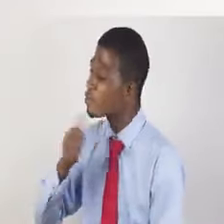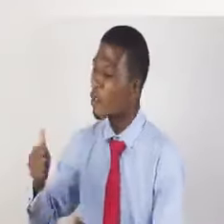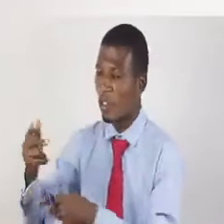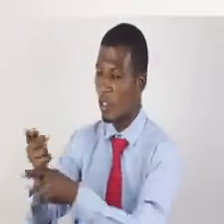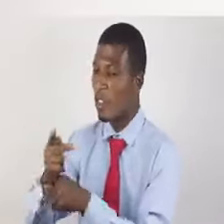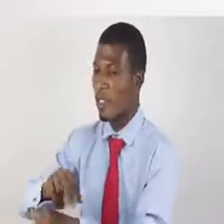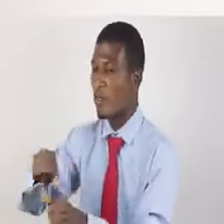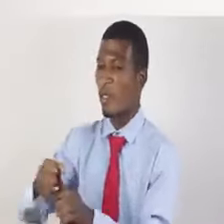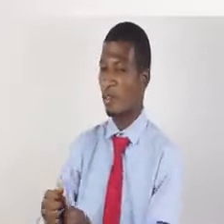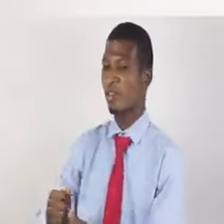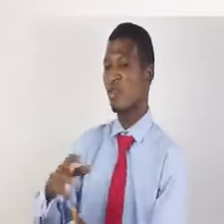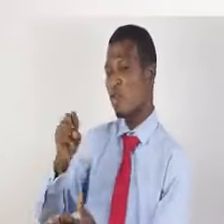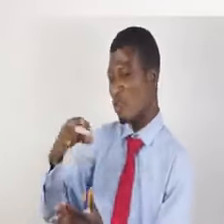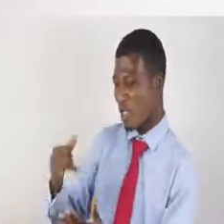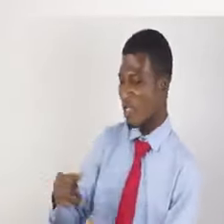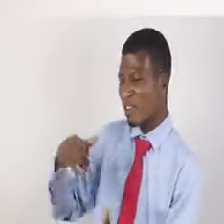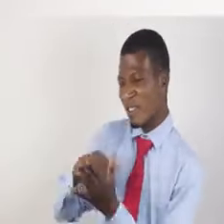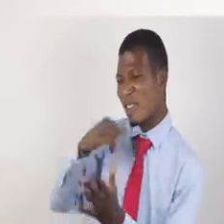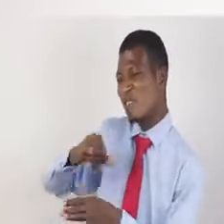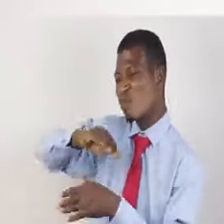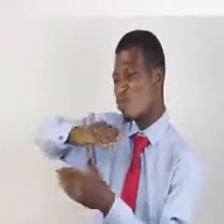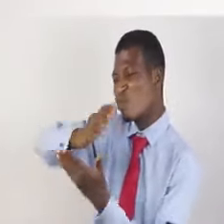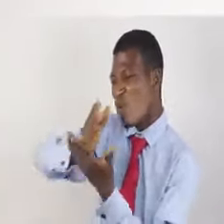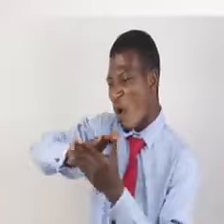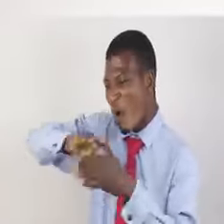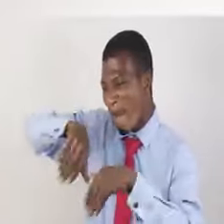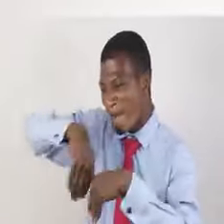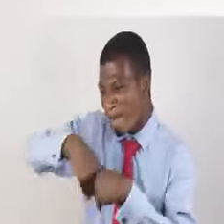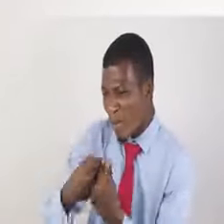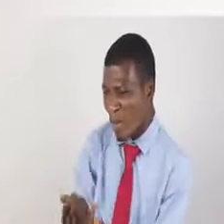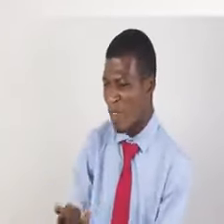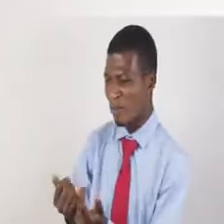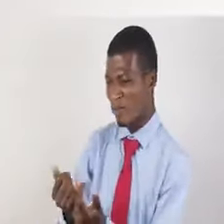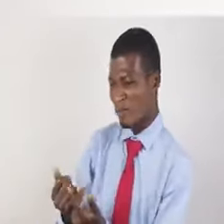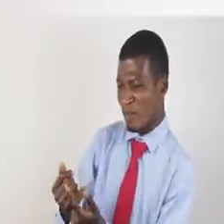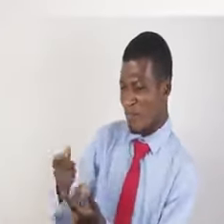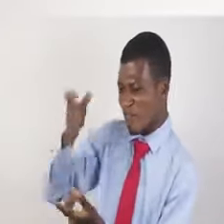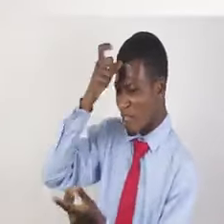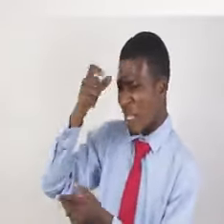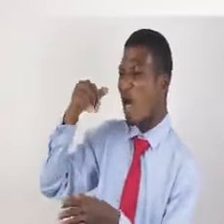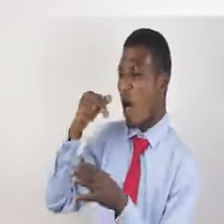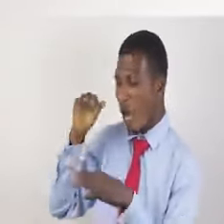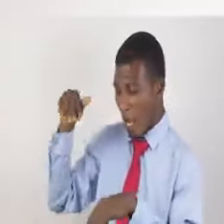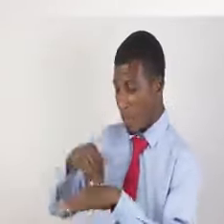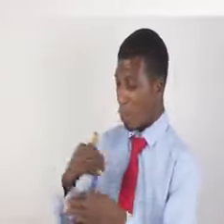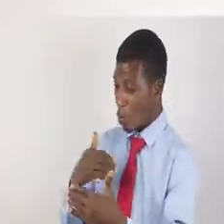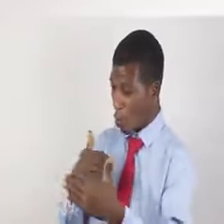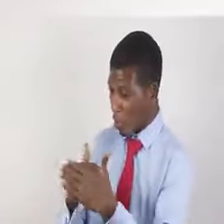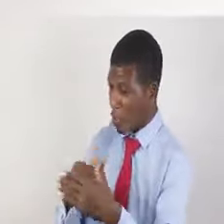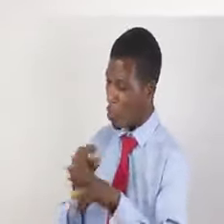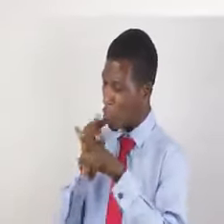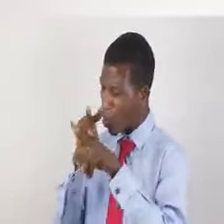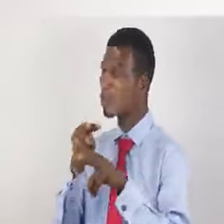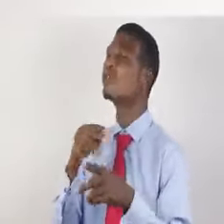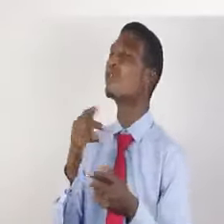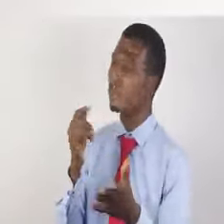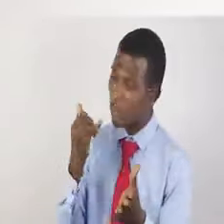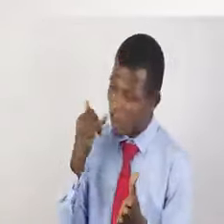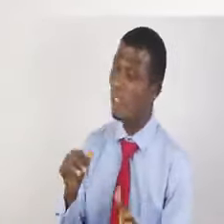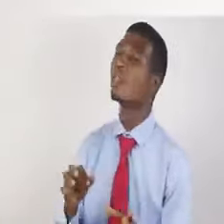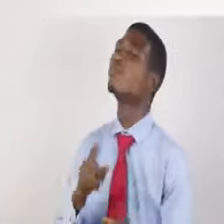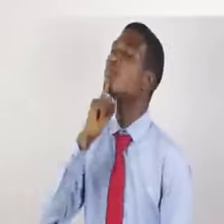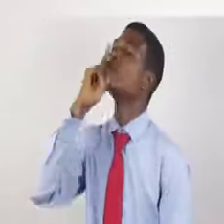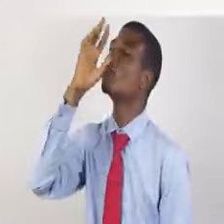paradoxical statements look seemingly absurd at the beginning, but at a closer look, you discover that they